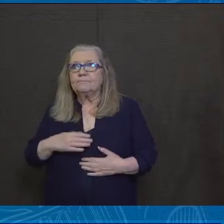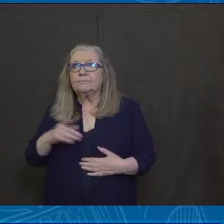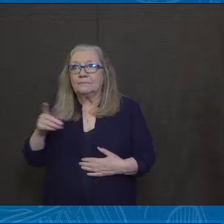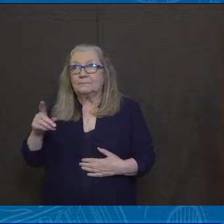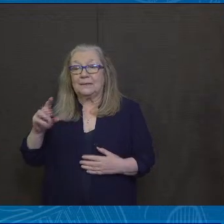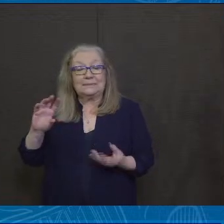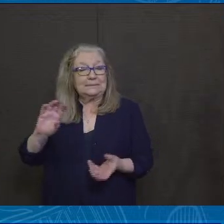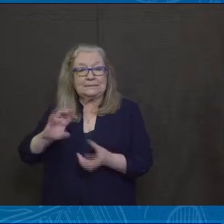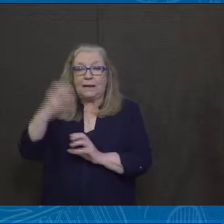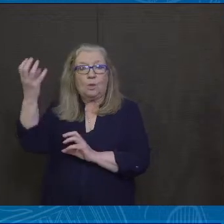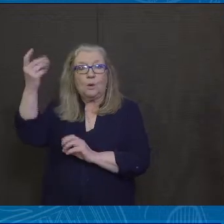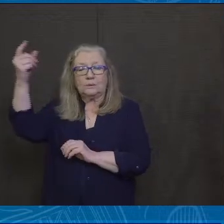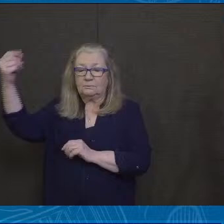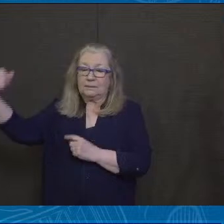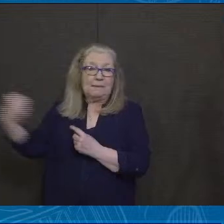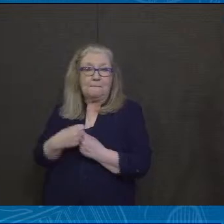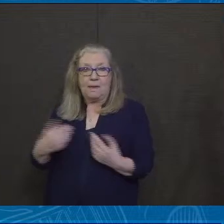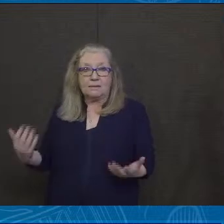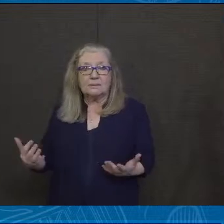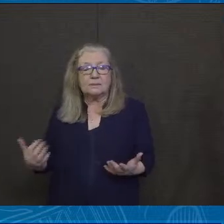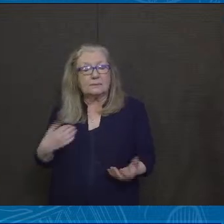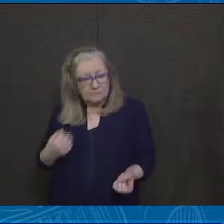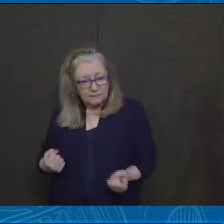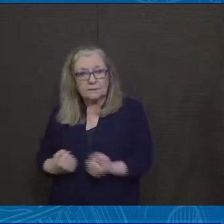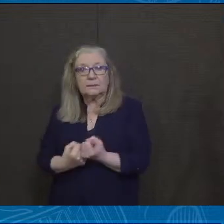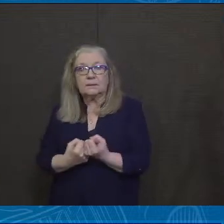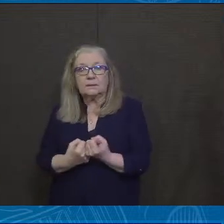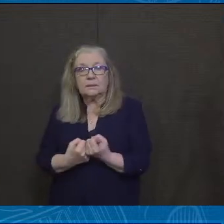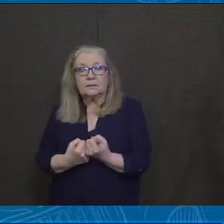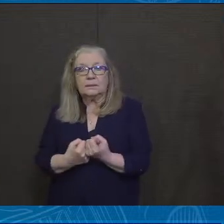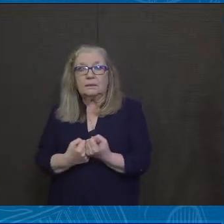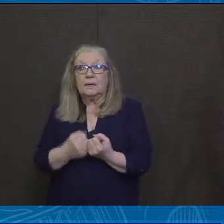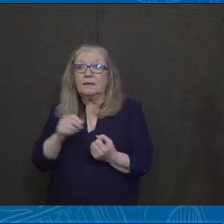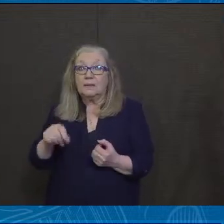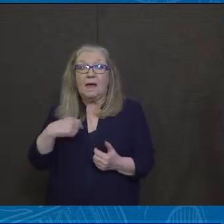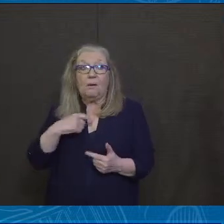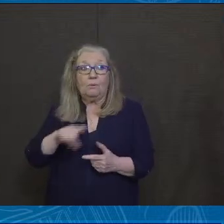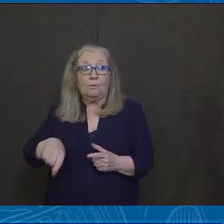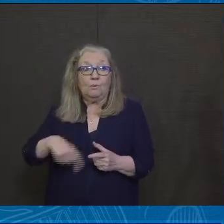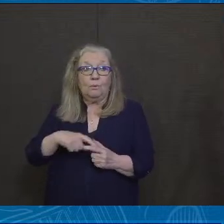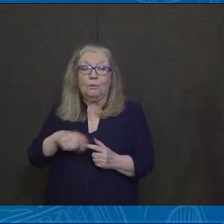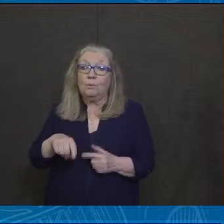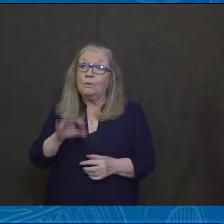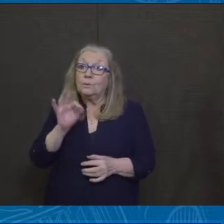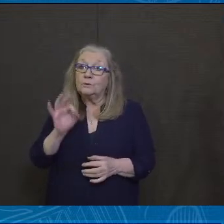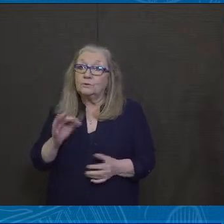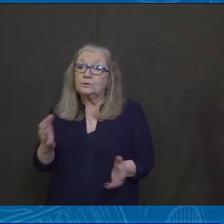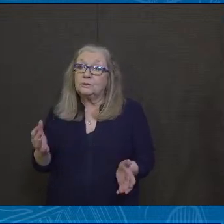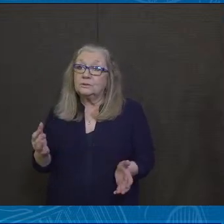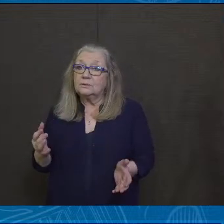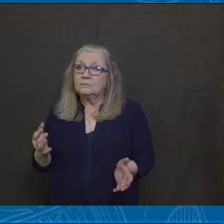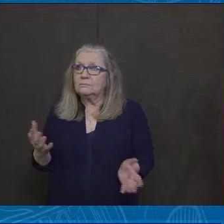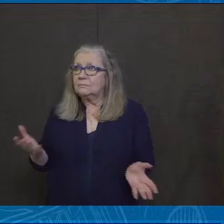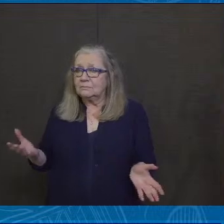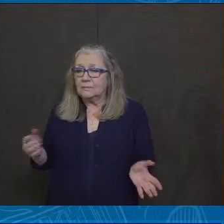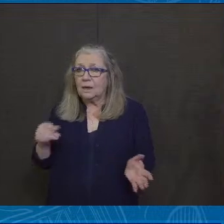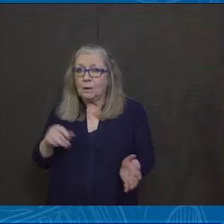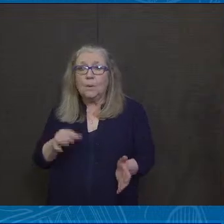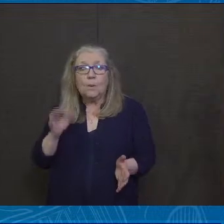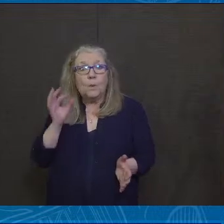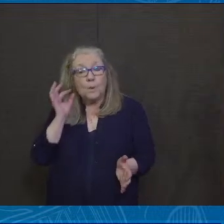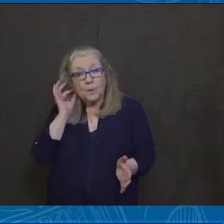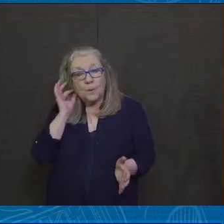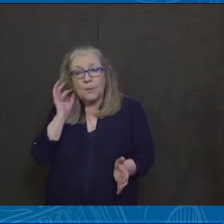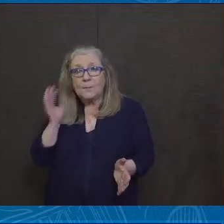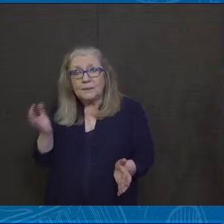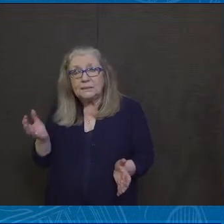cyclone. Now, going to the questions, risk are gendered in women.